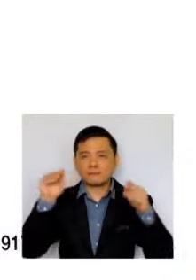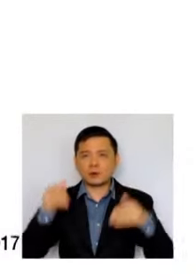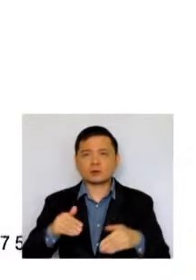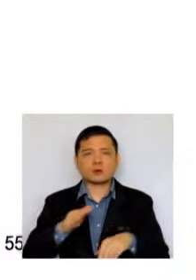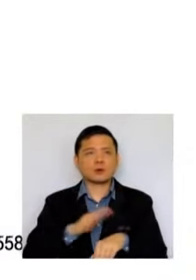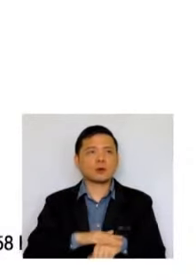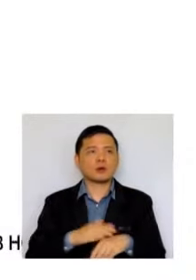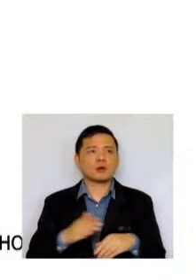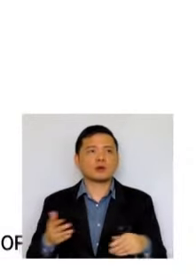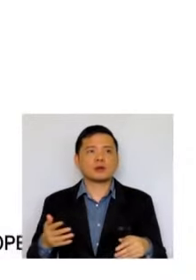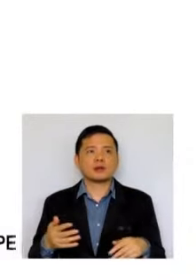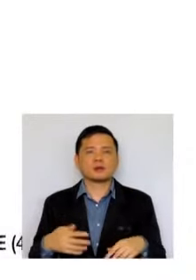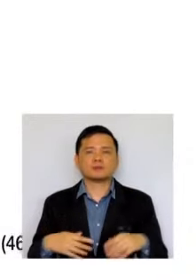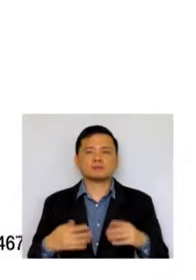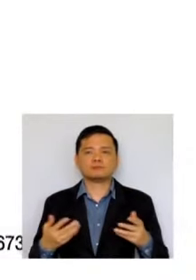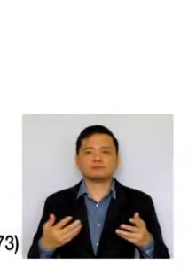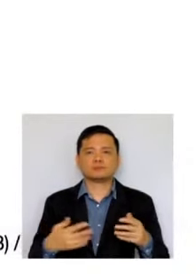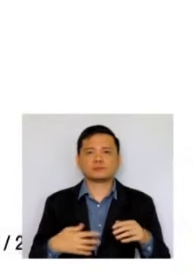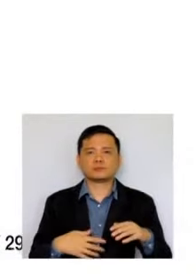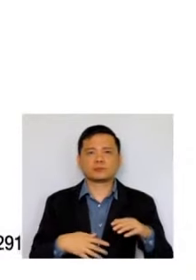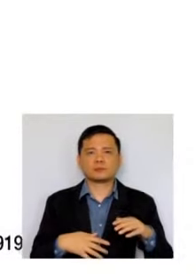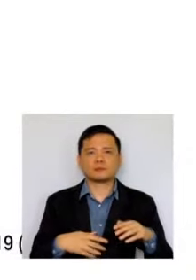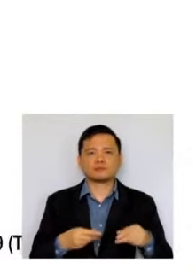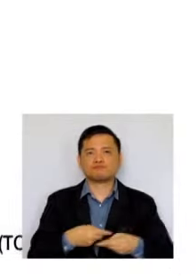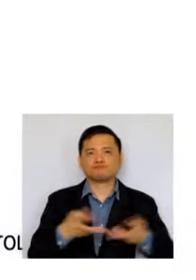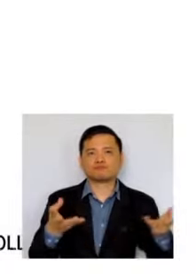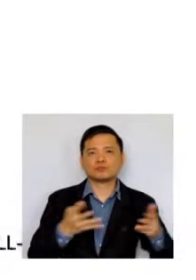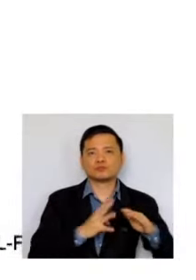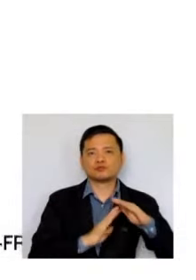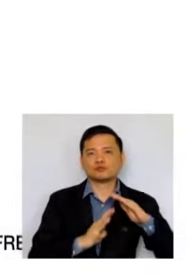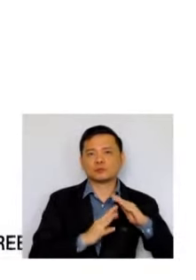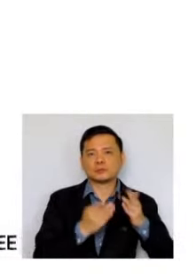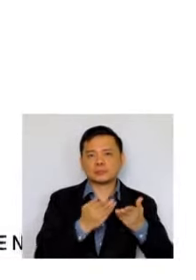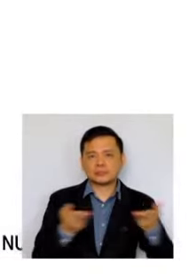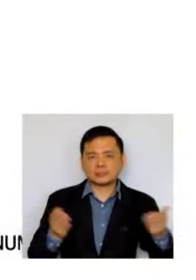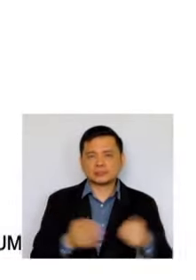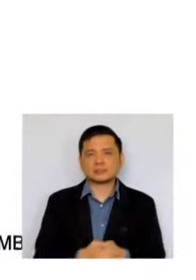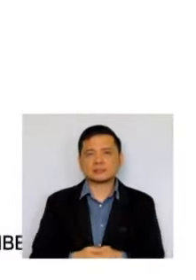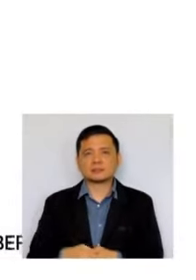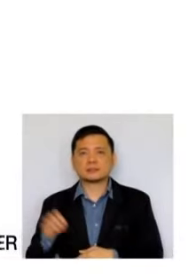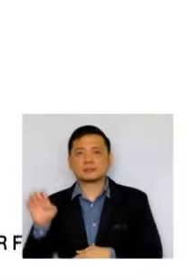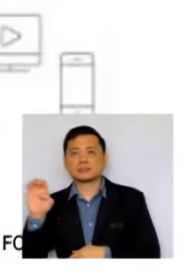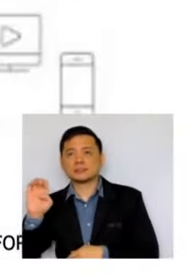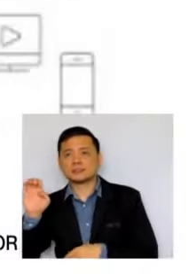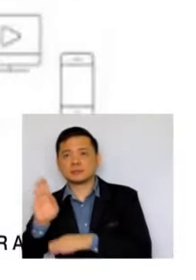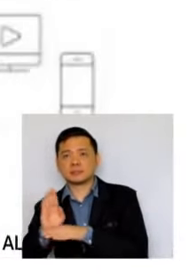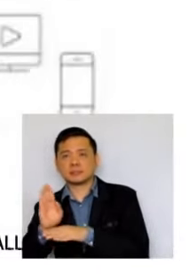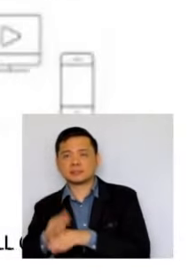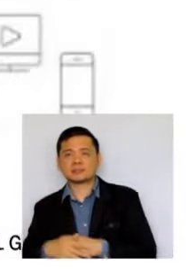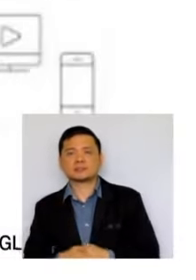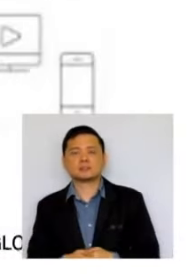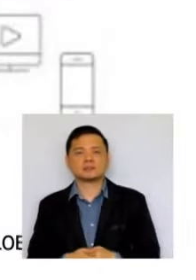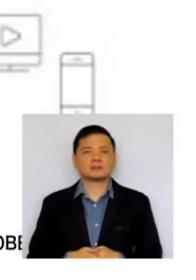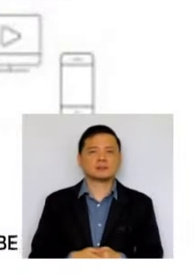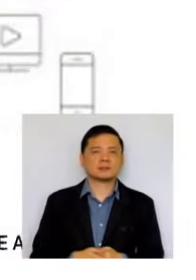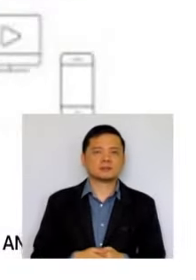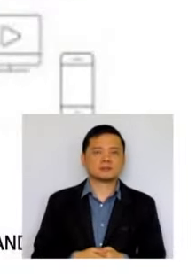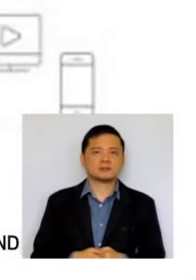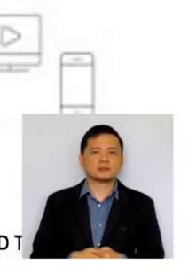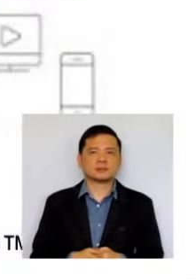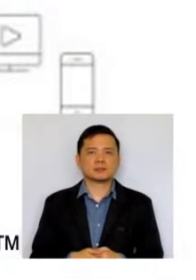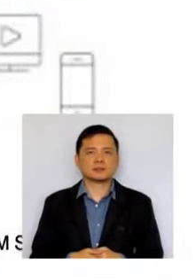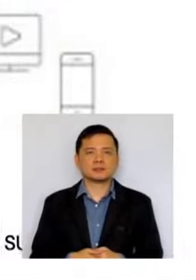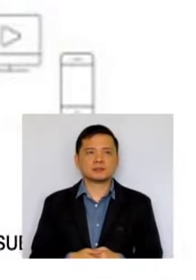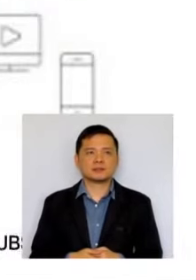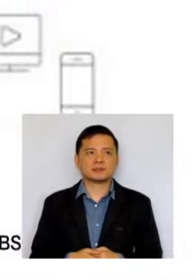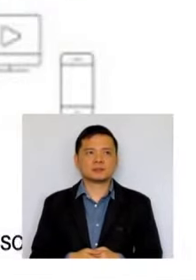consumer goods, e-commerce, as you mentioned, and quick service restaurants who've tried to transform